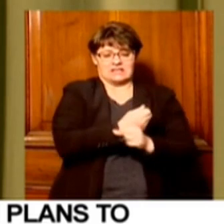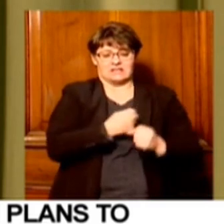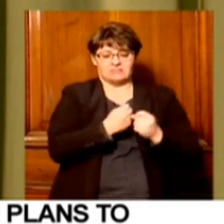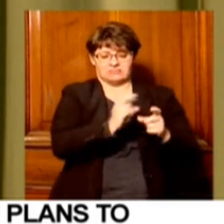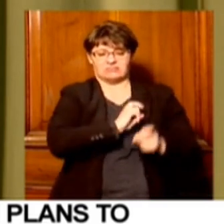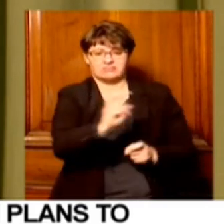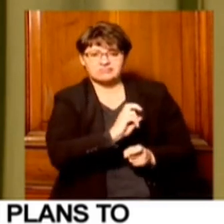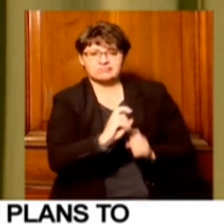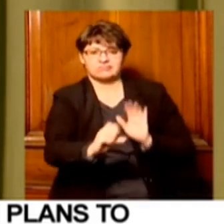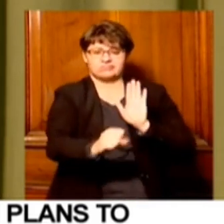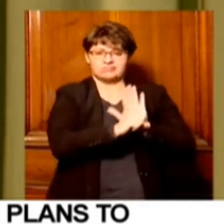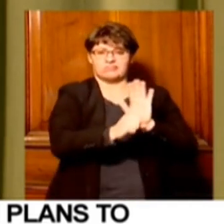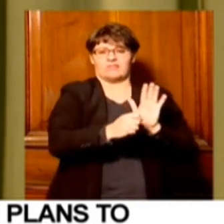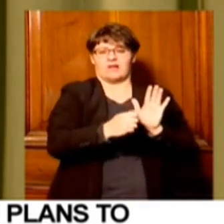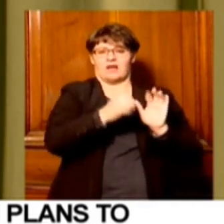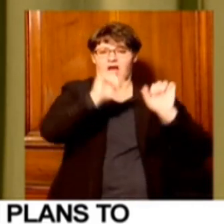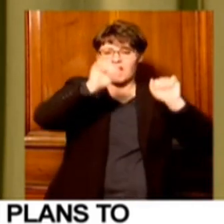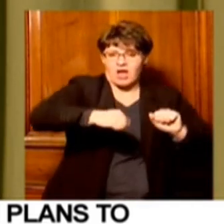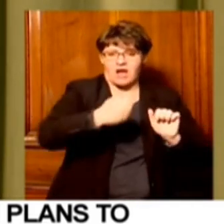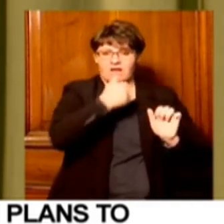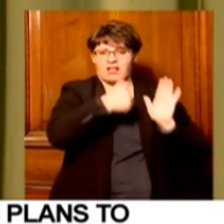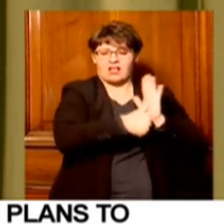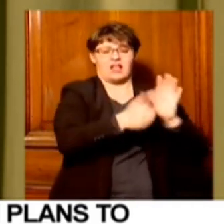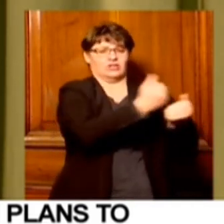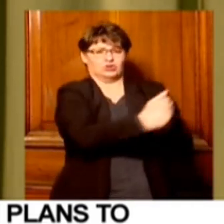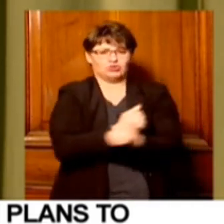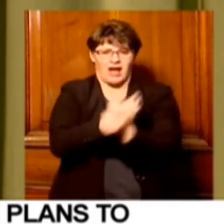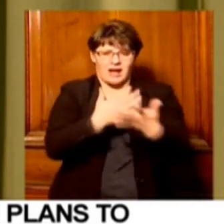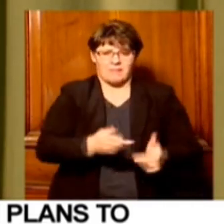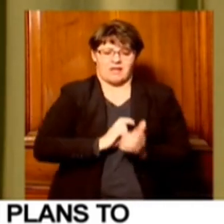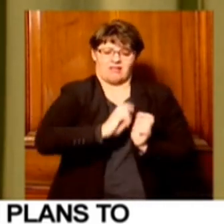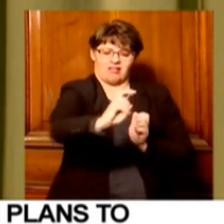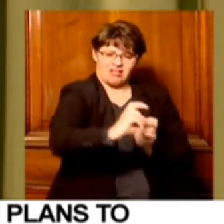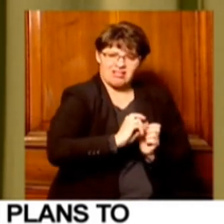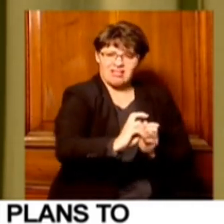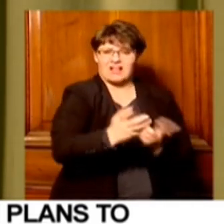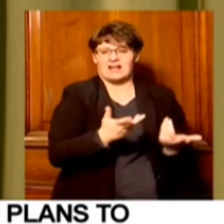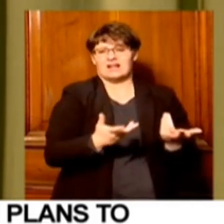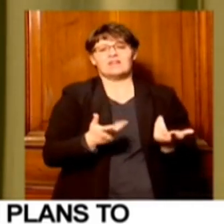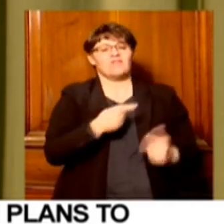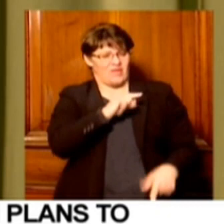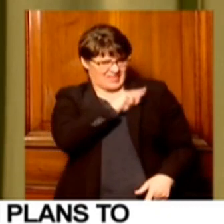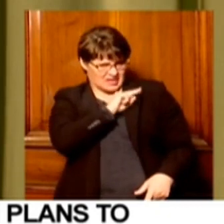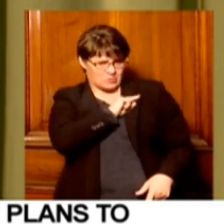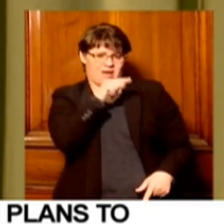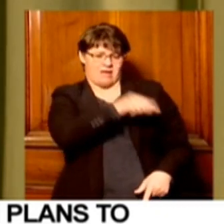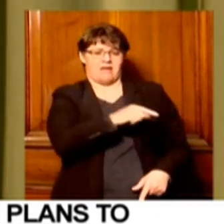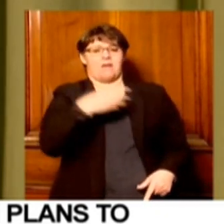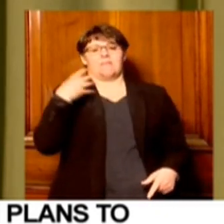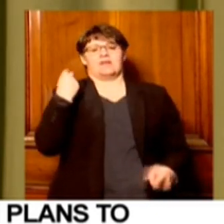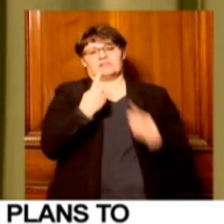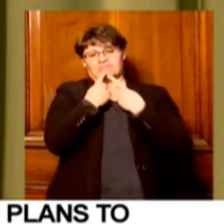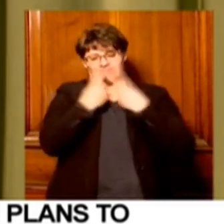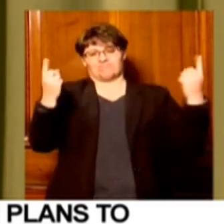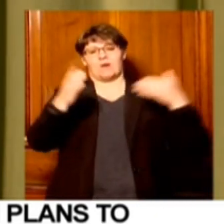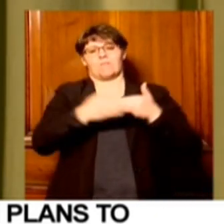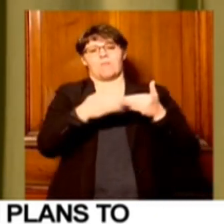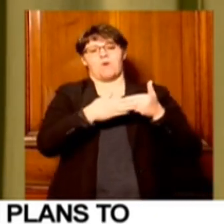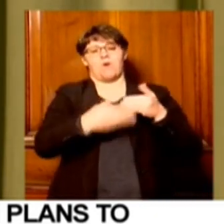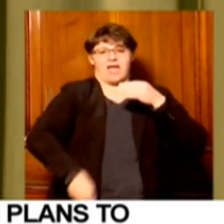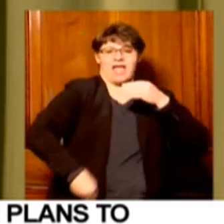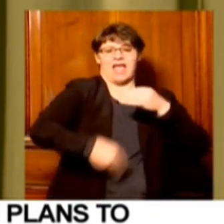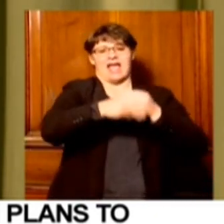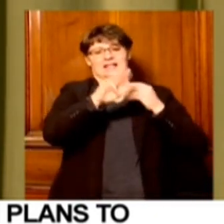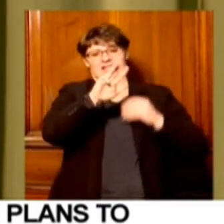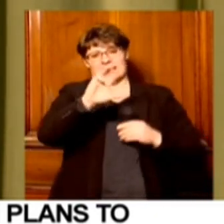also some permits, including for truckers and so on. So it is for this reason that Minister today announced a further extension of